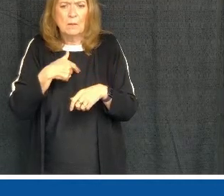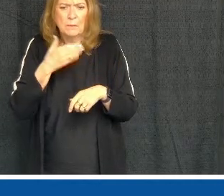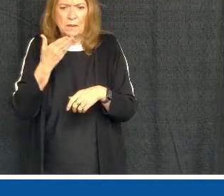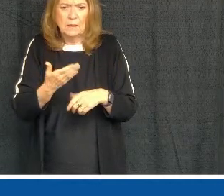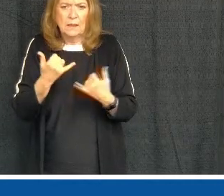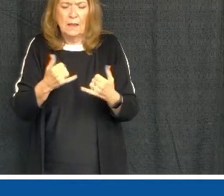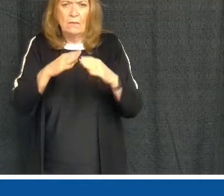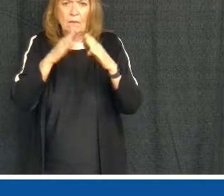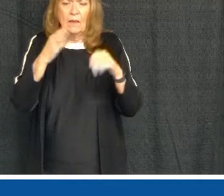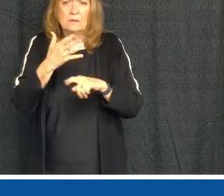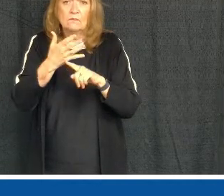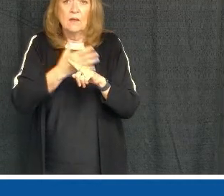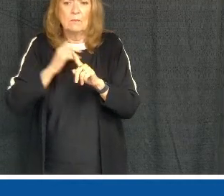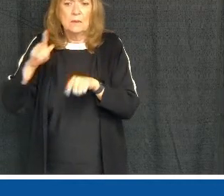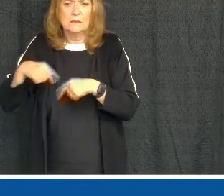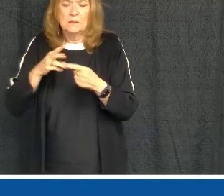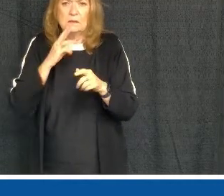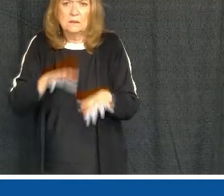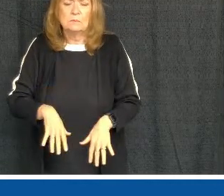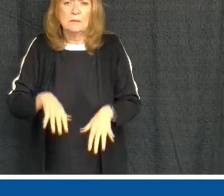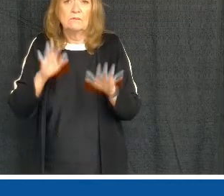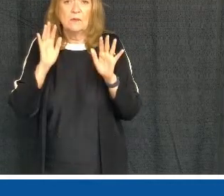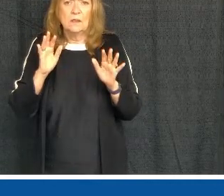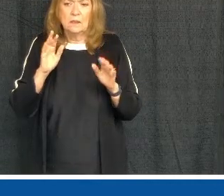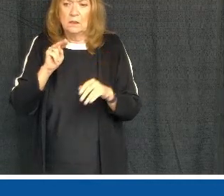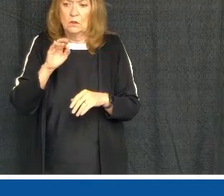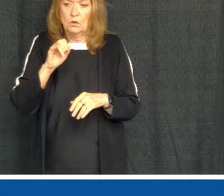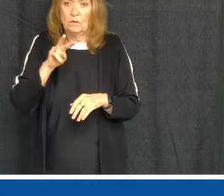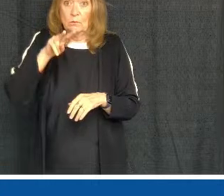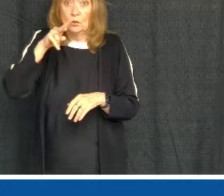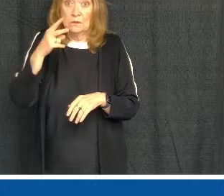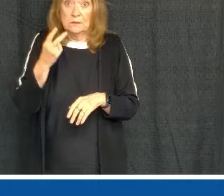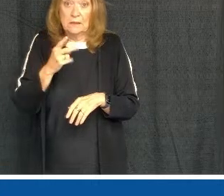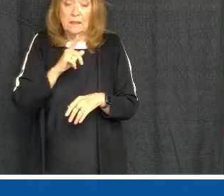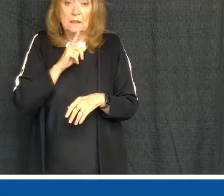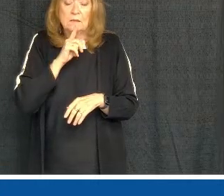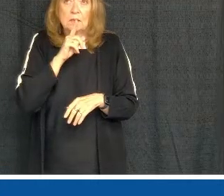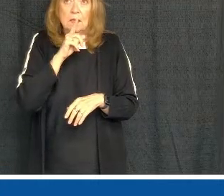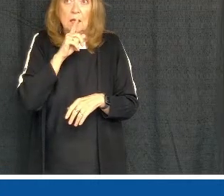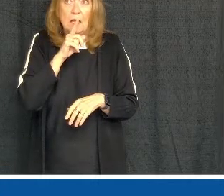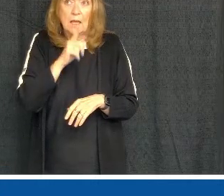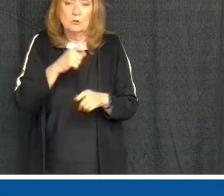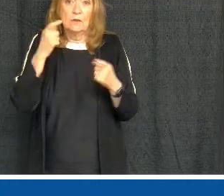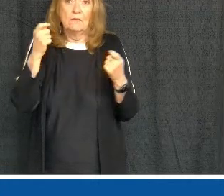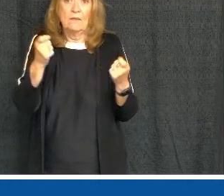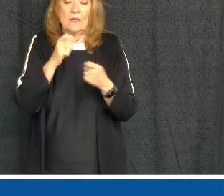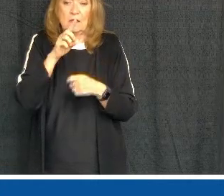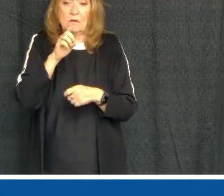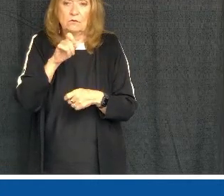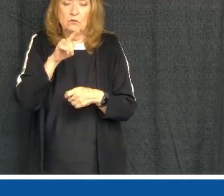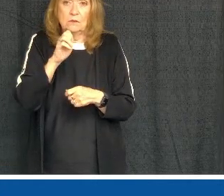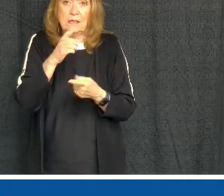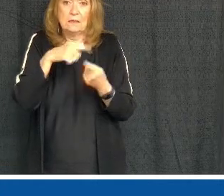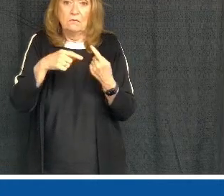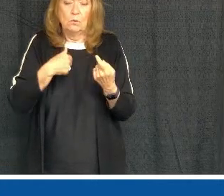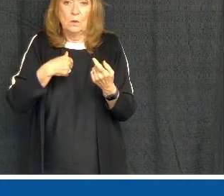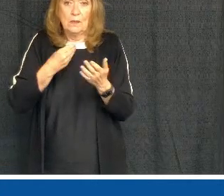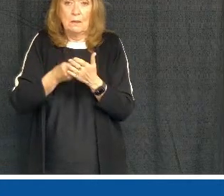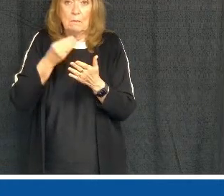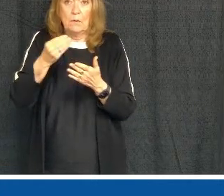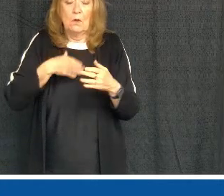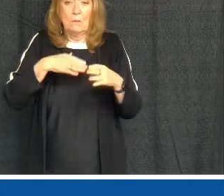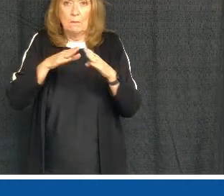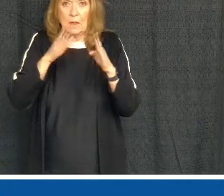5 months since it's been flooded. November 2nd is actually the anniversary date of when I closed on my home and purchased